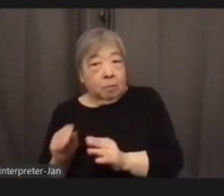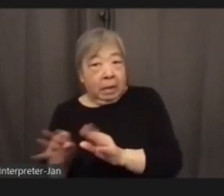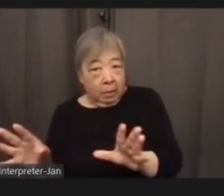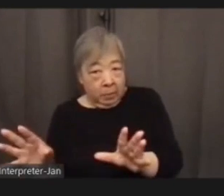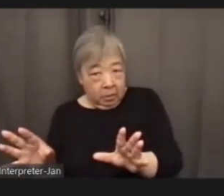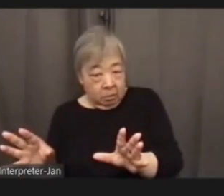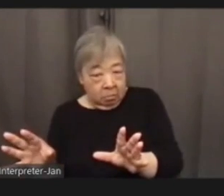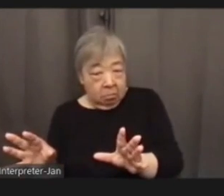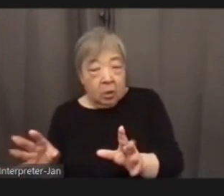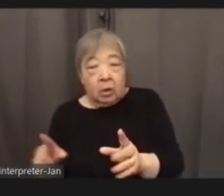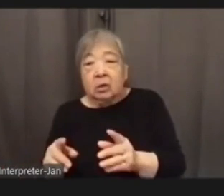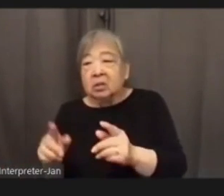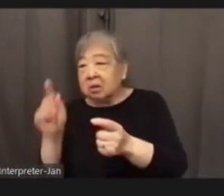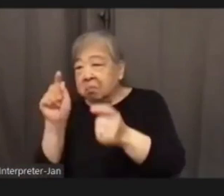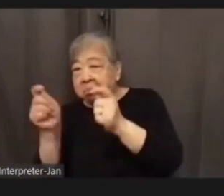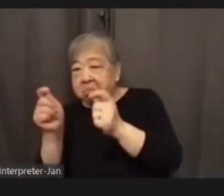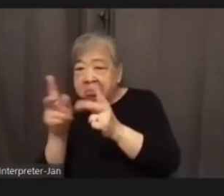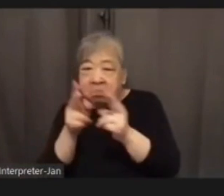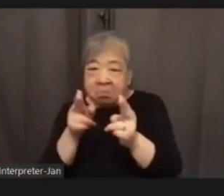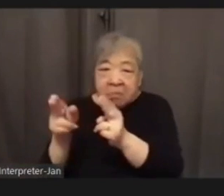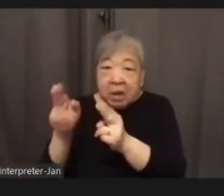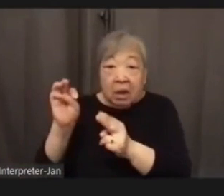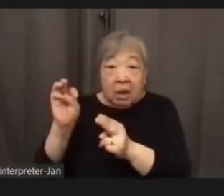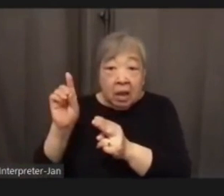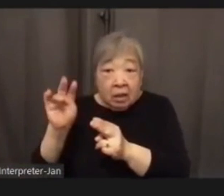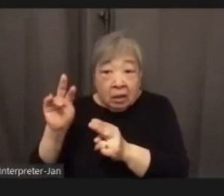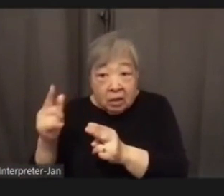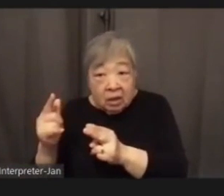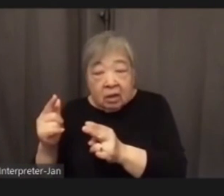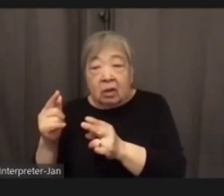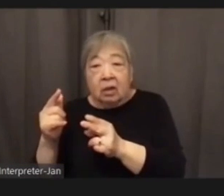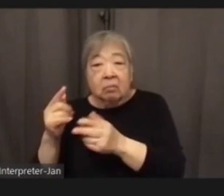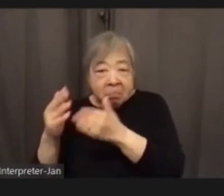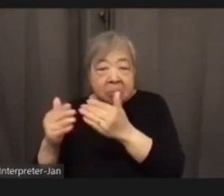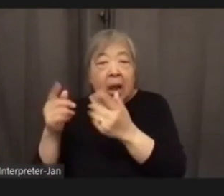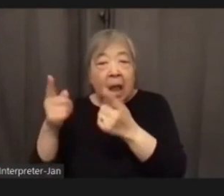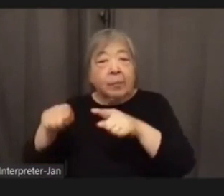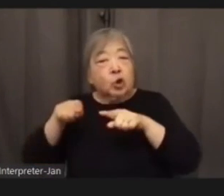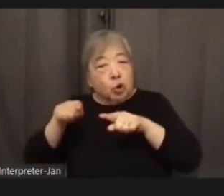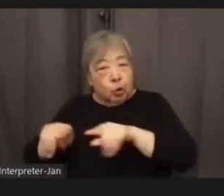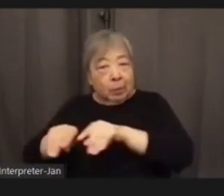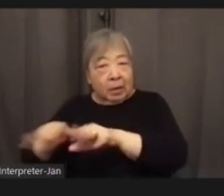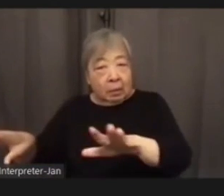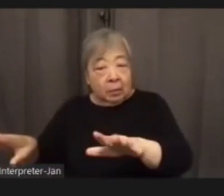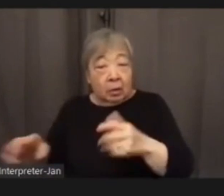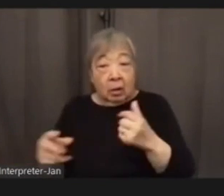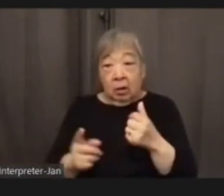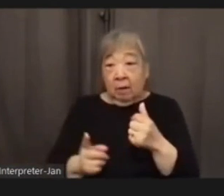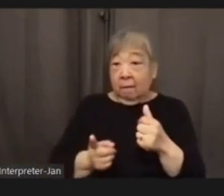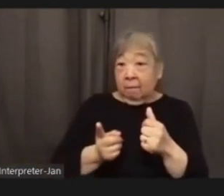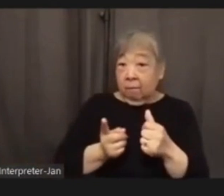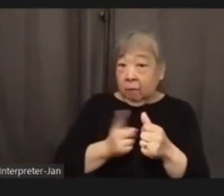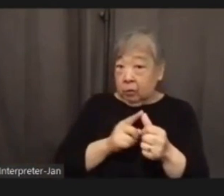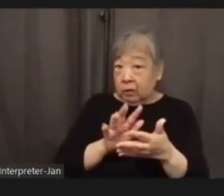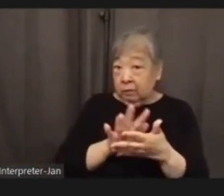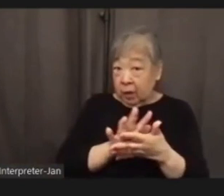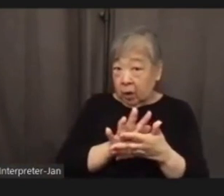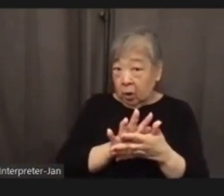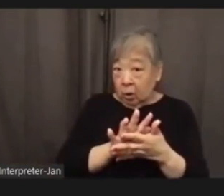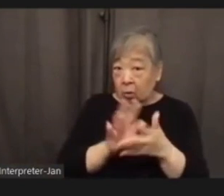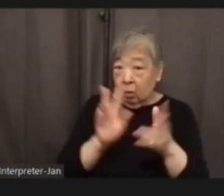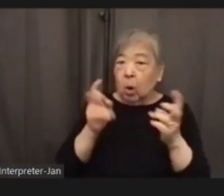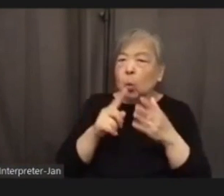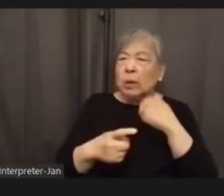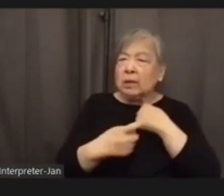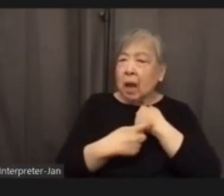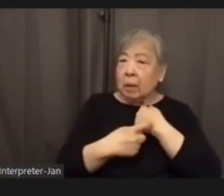the mixing and all that stuff happened during the pandemic. And the first video that we did, What Time Is It on the